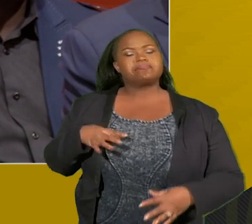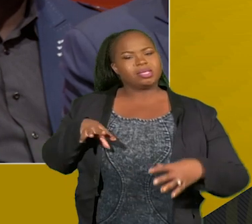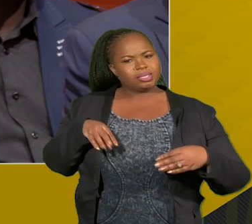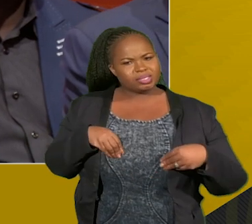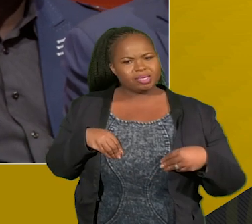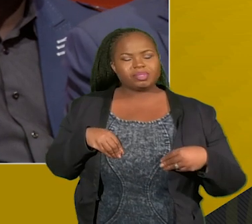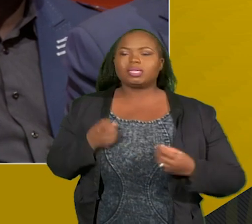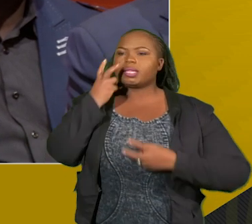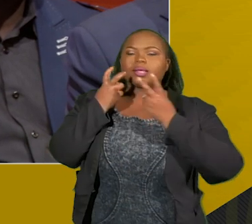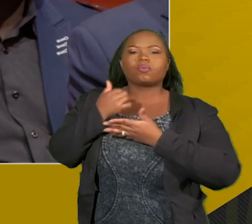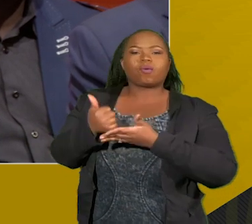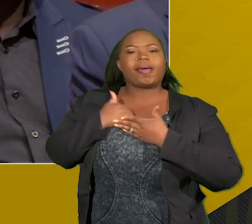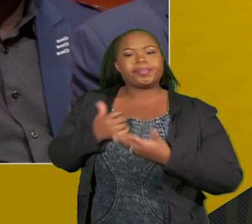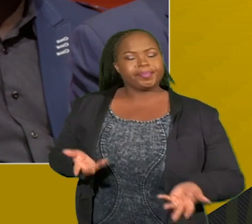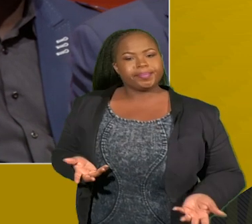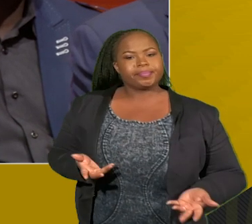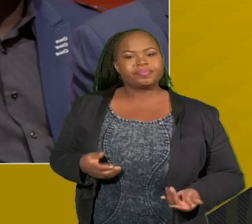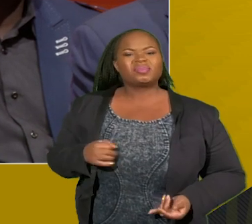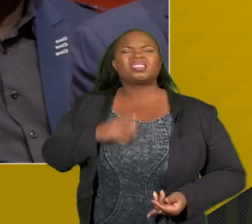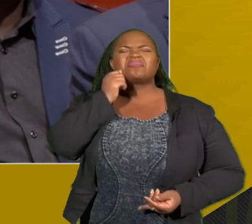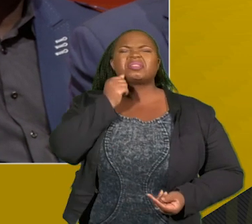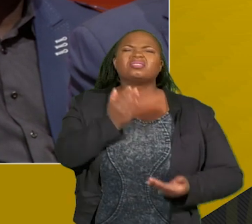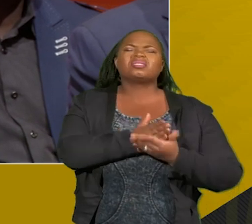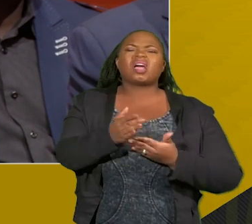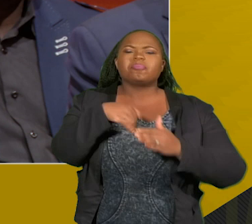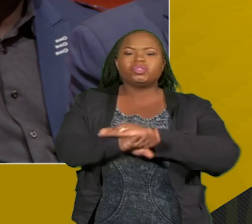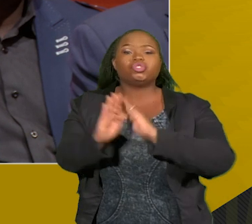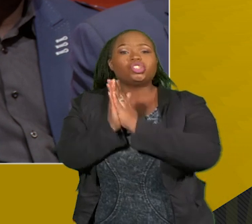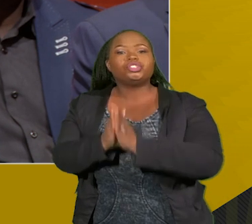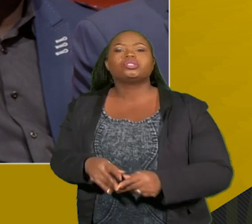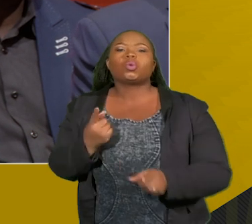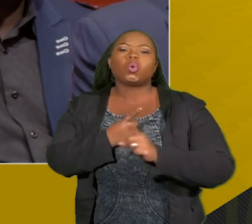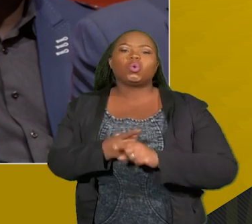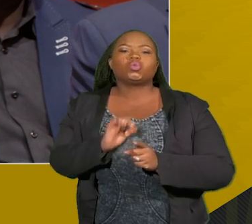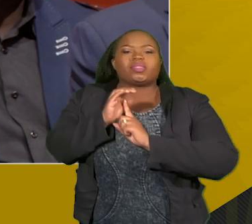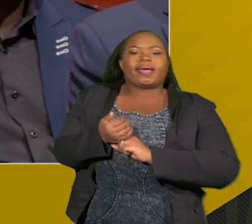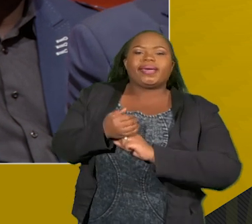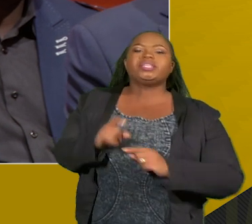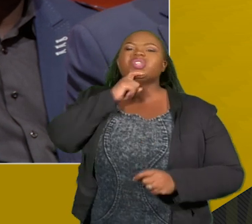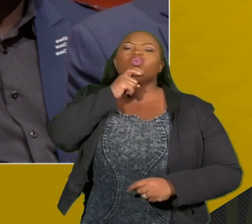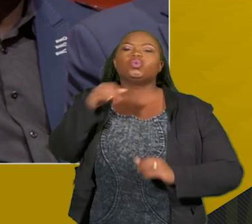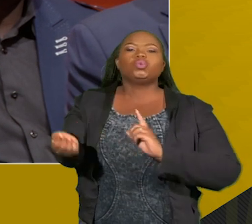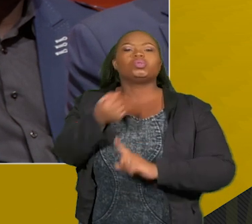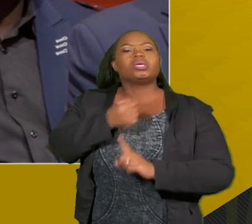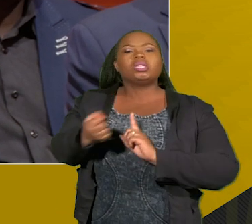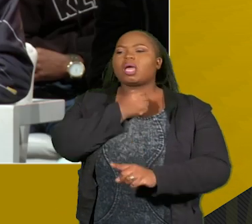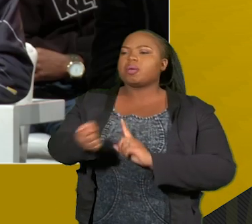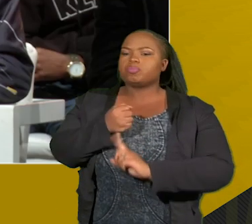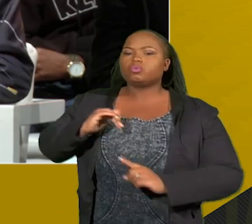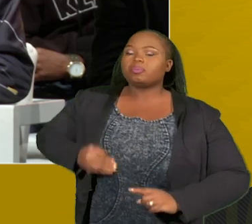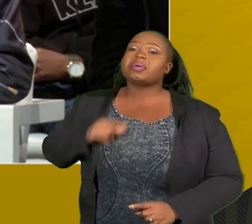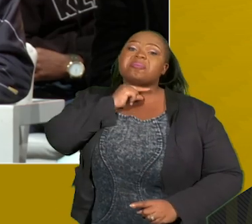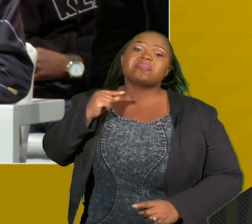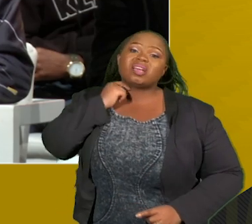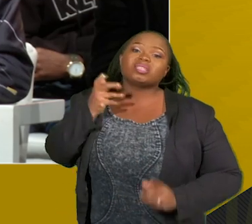it then and seek help. Then men, some even in the churches, they are hiding behind the Bible. The very same pastors, they are hitting their women. The